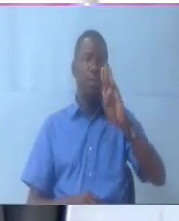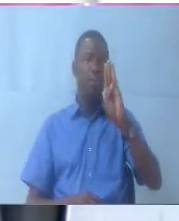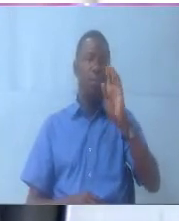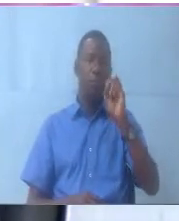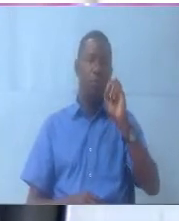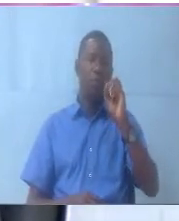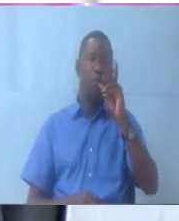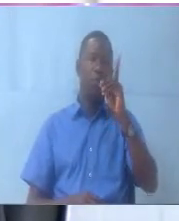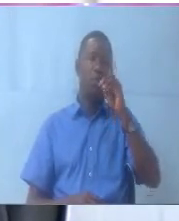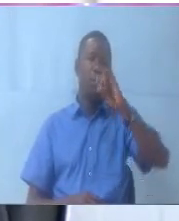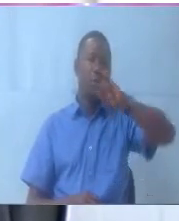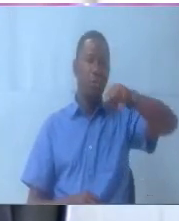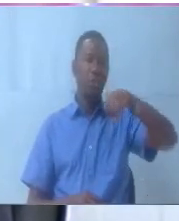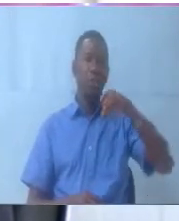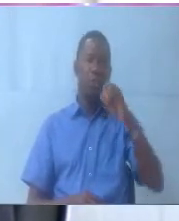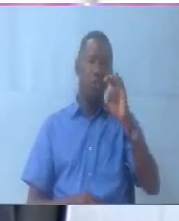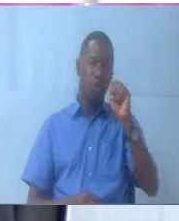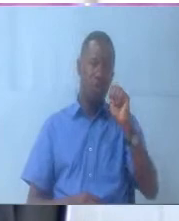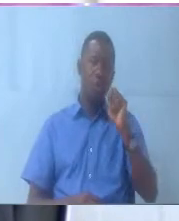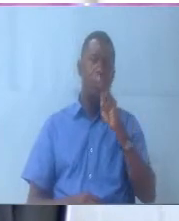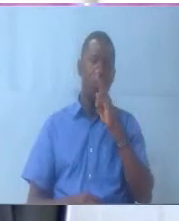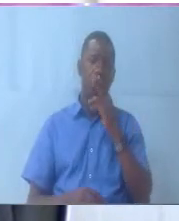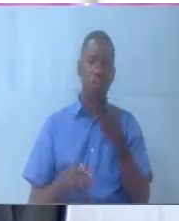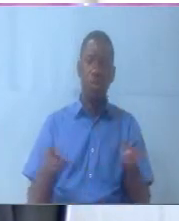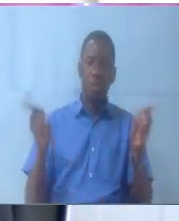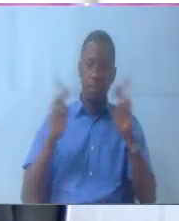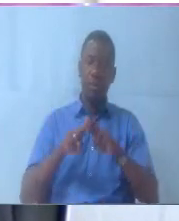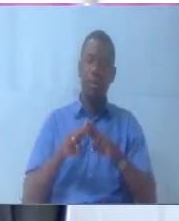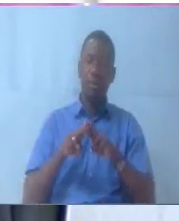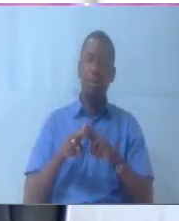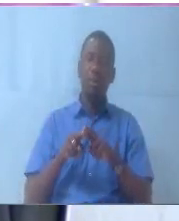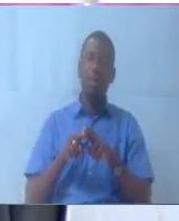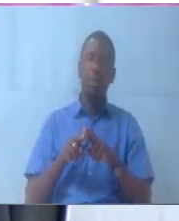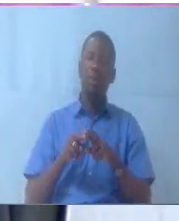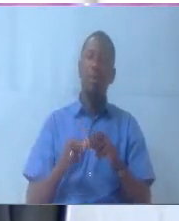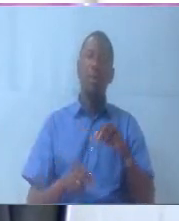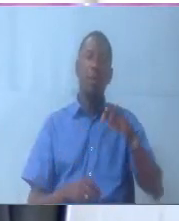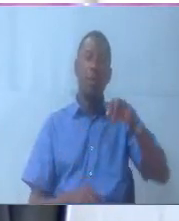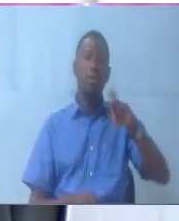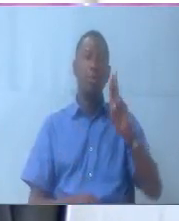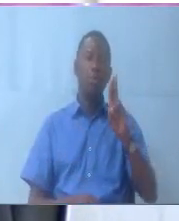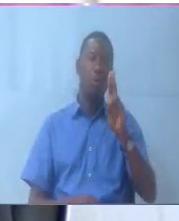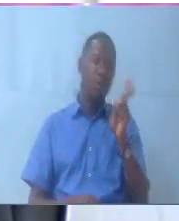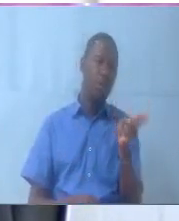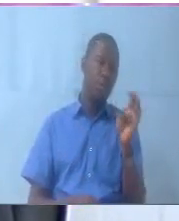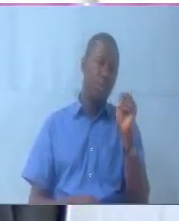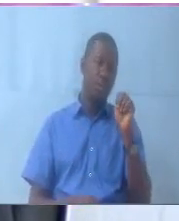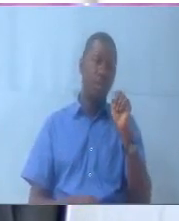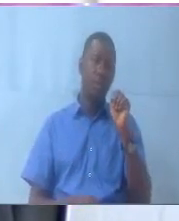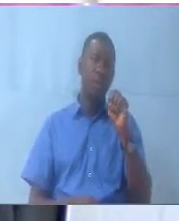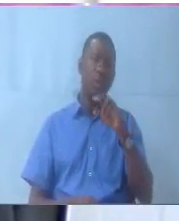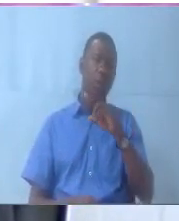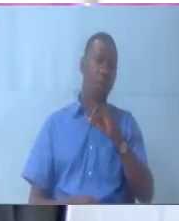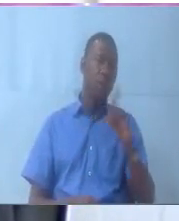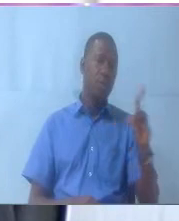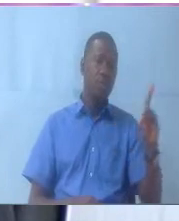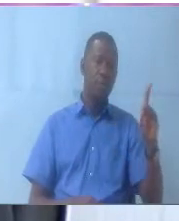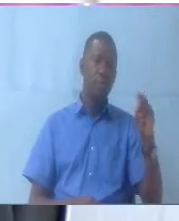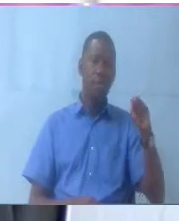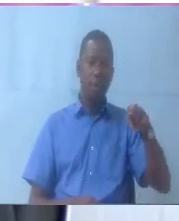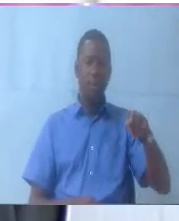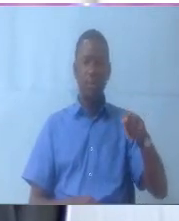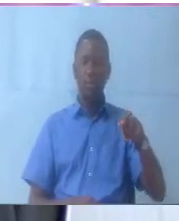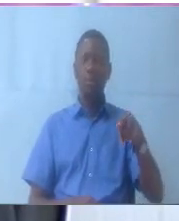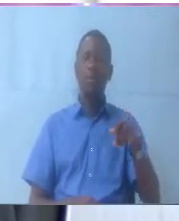Muhiddin Haidara and Buya Ture. Wolle Muhiddin Haidara and Buya Ture la lolaltinum kito bunda. And the prosecution